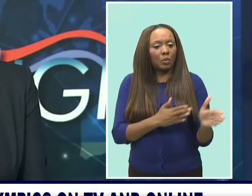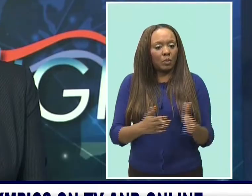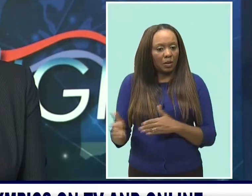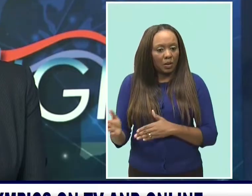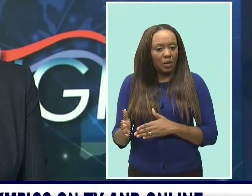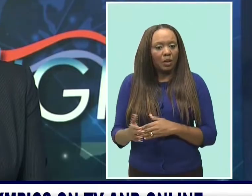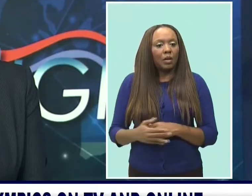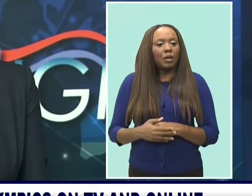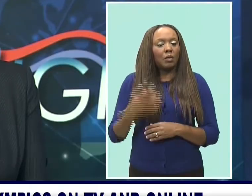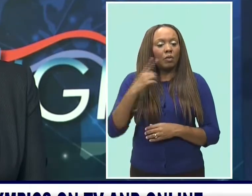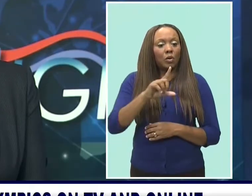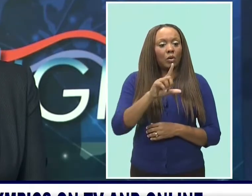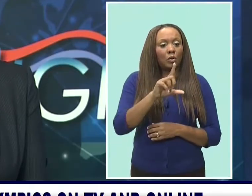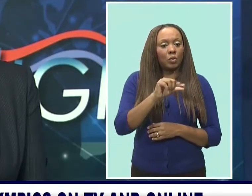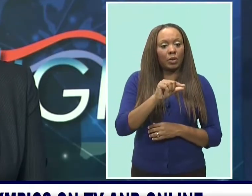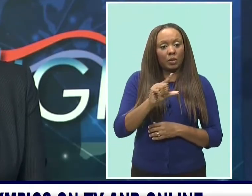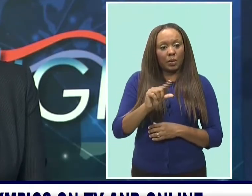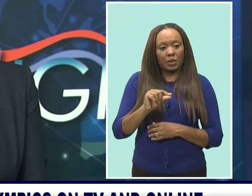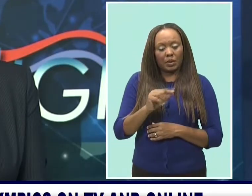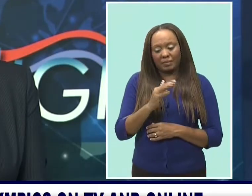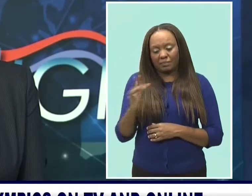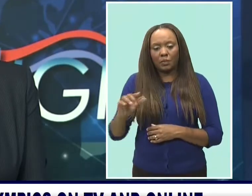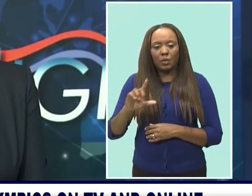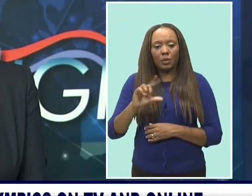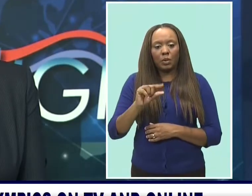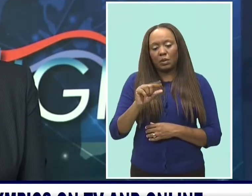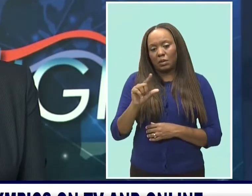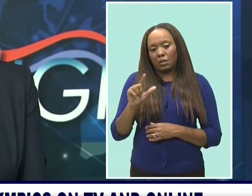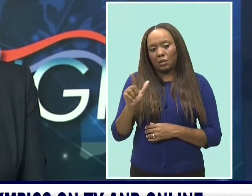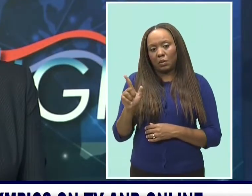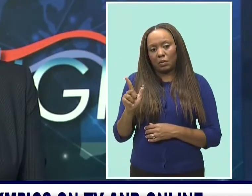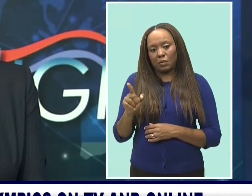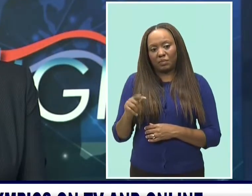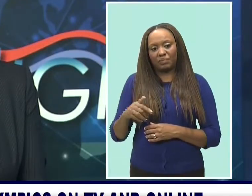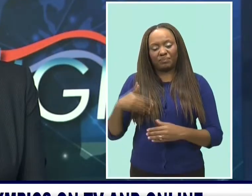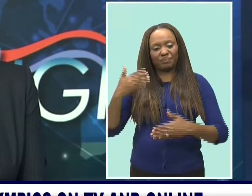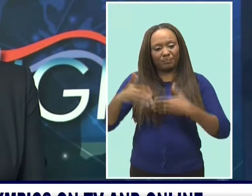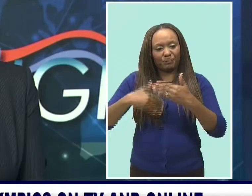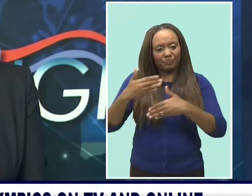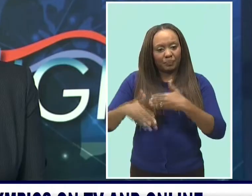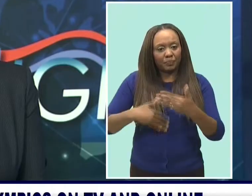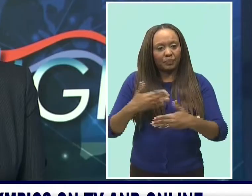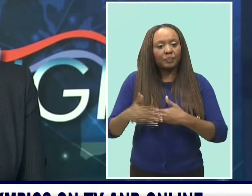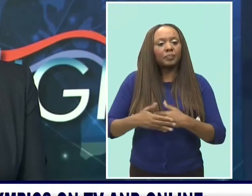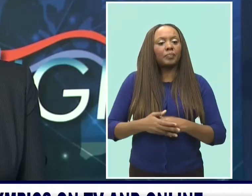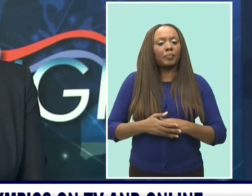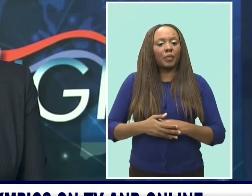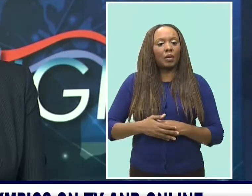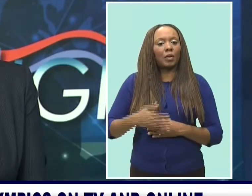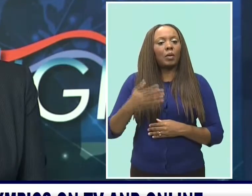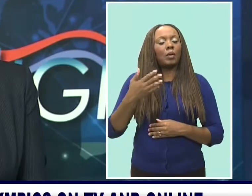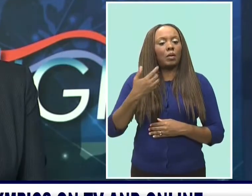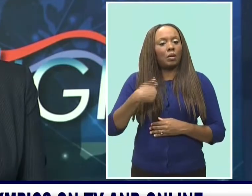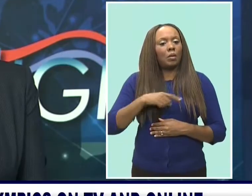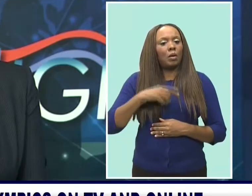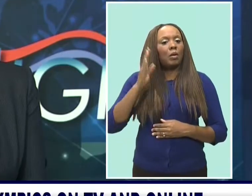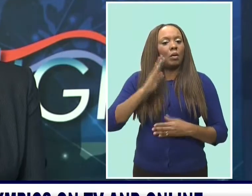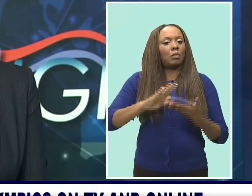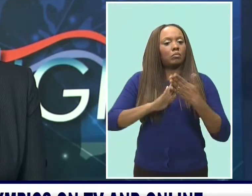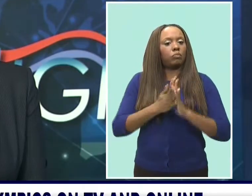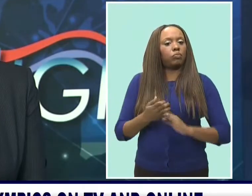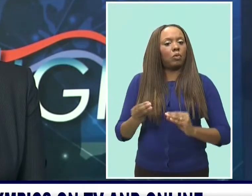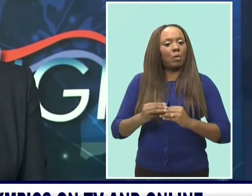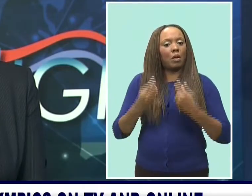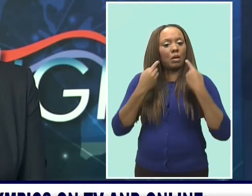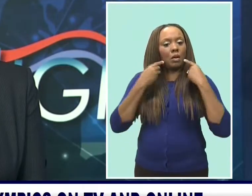to 2021. And Mr. Leacock notes over the coming months, CBC will become a force to be reckoned with. He says the success of CBC